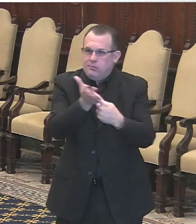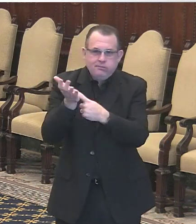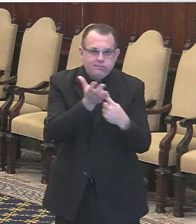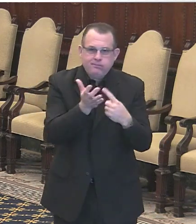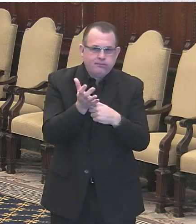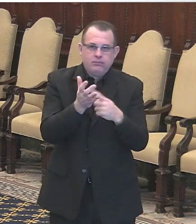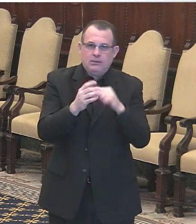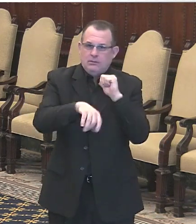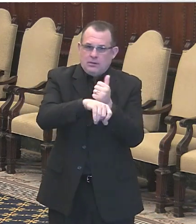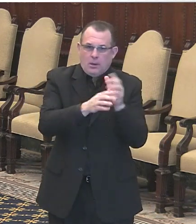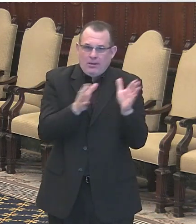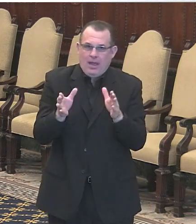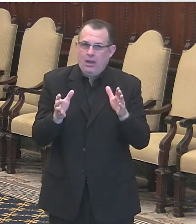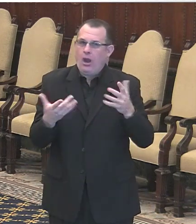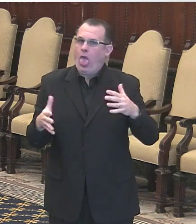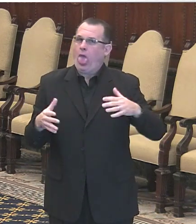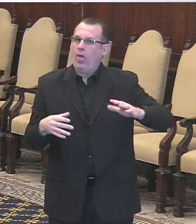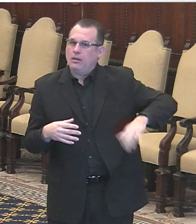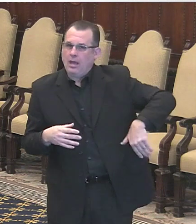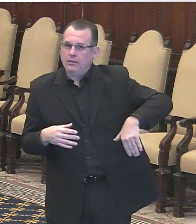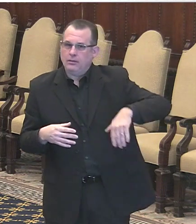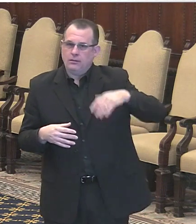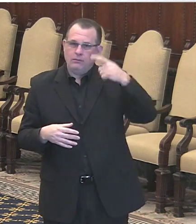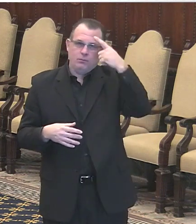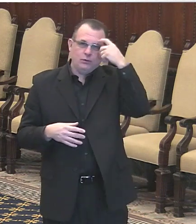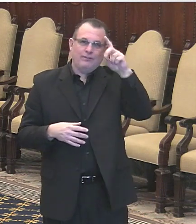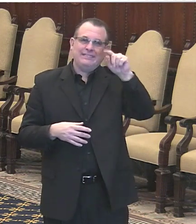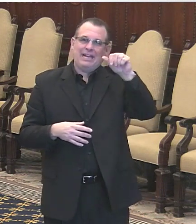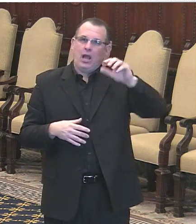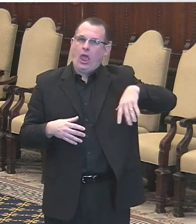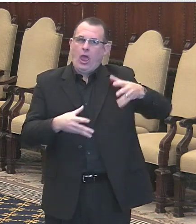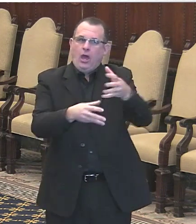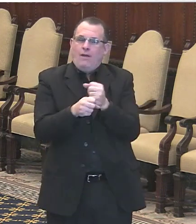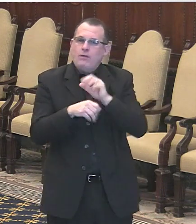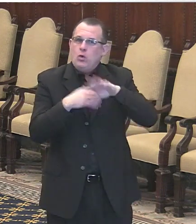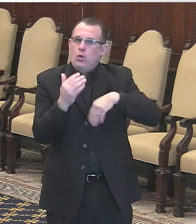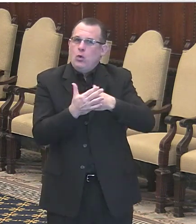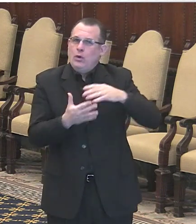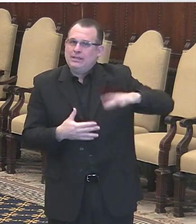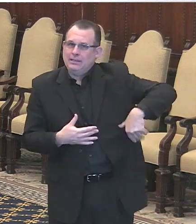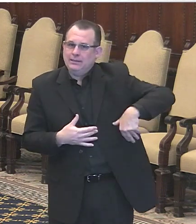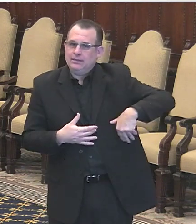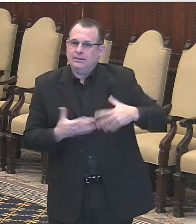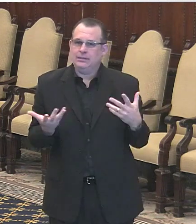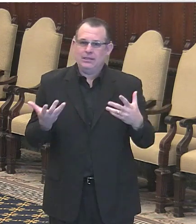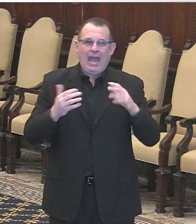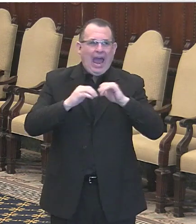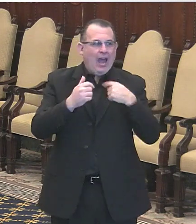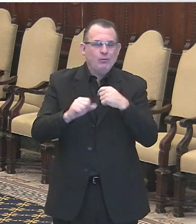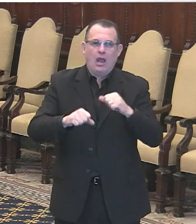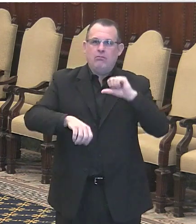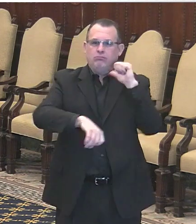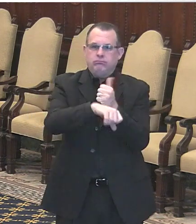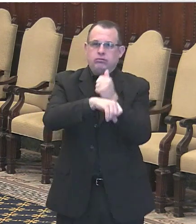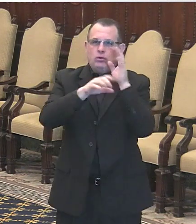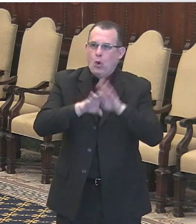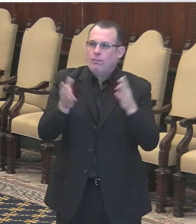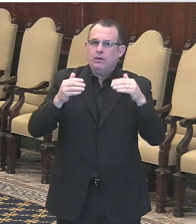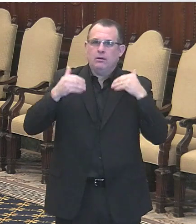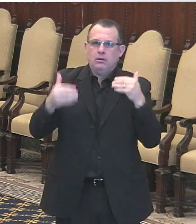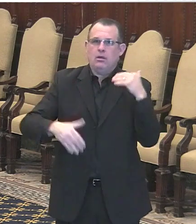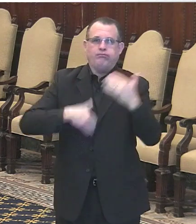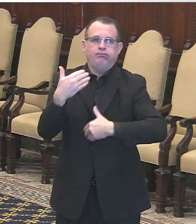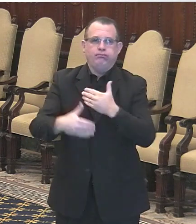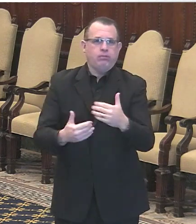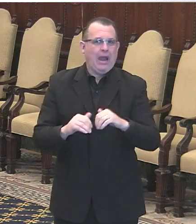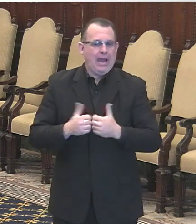know what the data is going to tell us to plan definitively for reopening of all those segments. Okay, thank